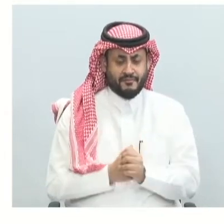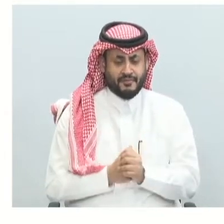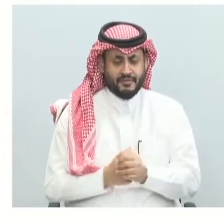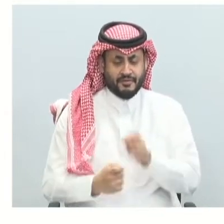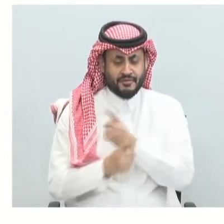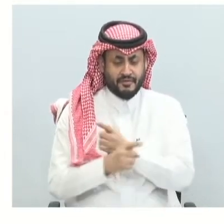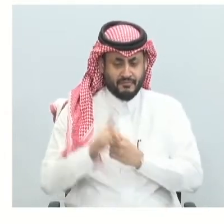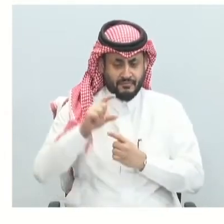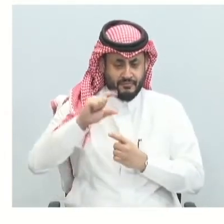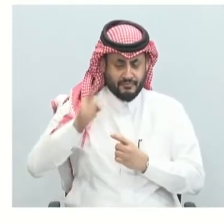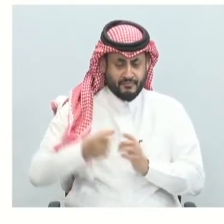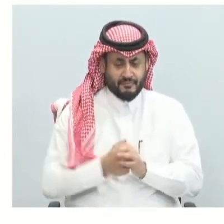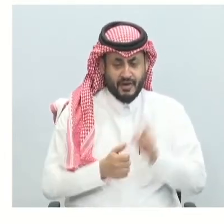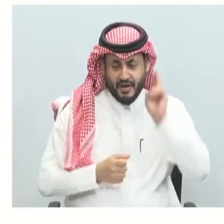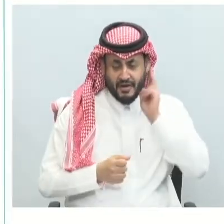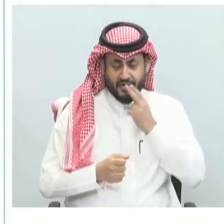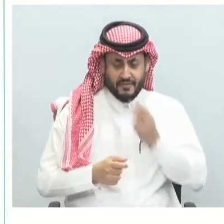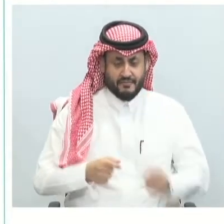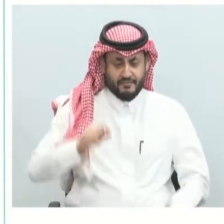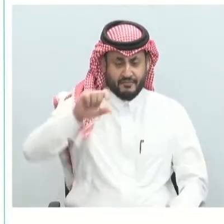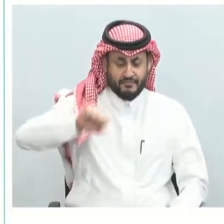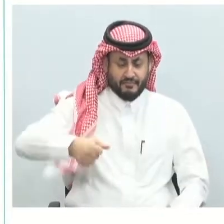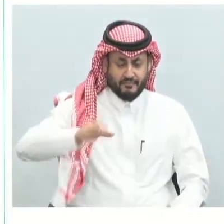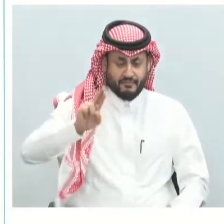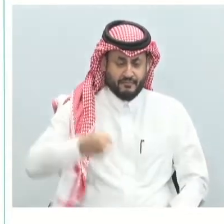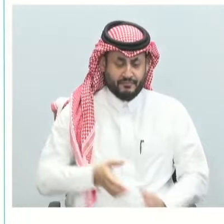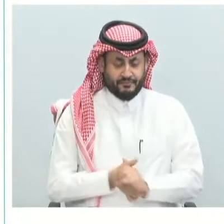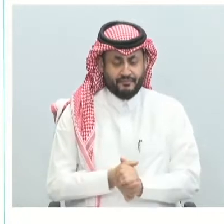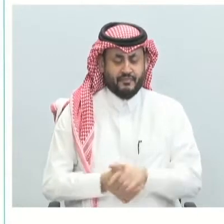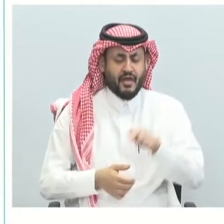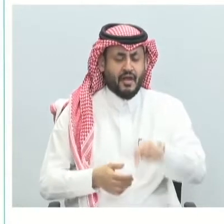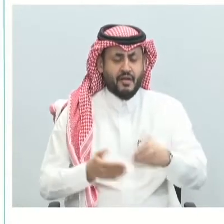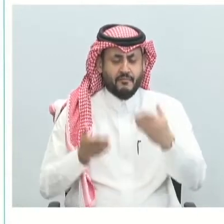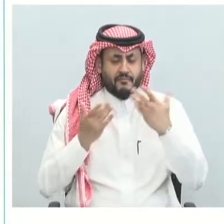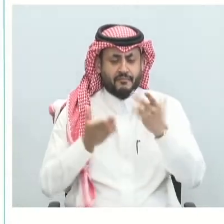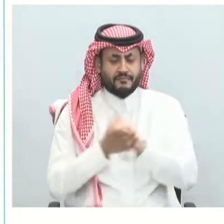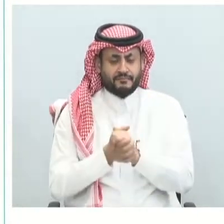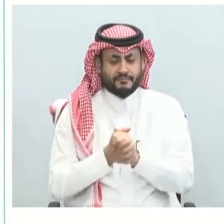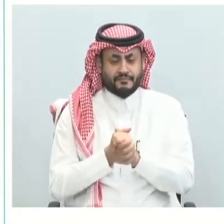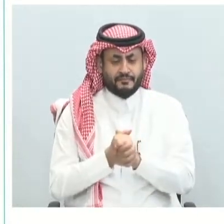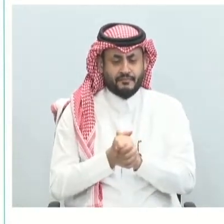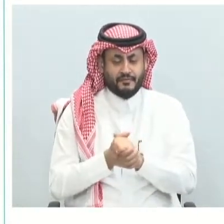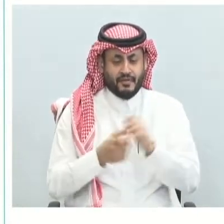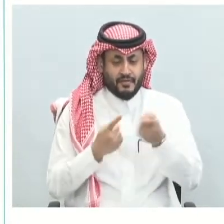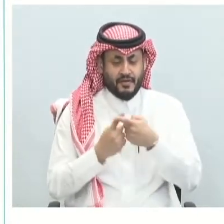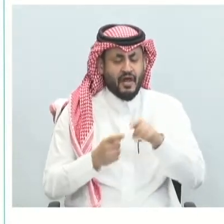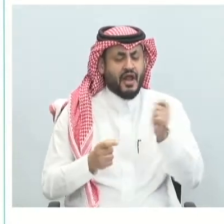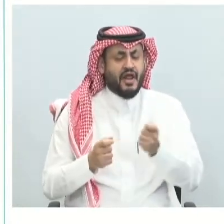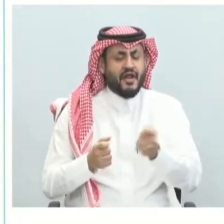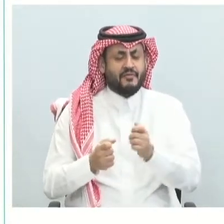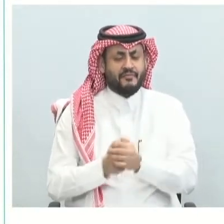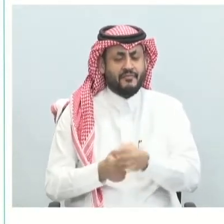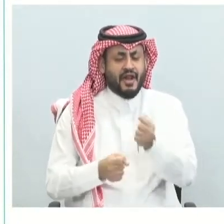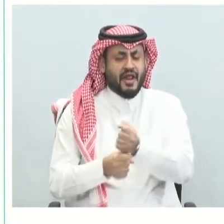Badr Swedan, with me teacher Fawaz Al-Aqil. Okay, now what you will learn today, you will learn how to use whose